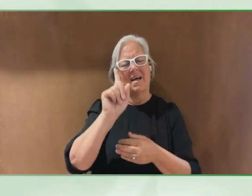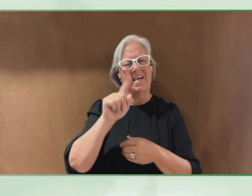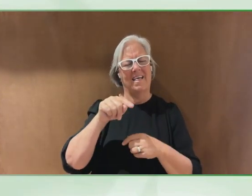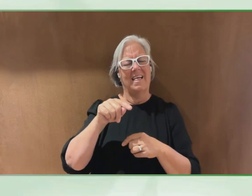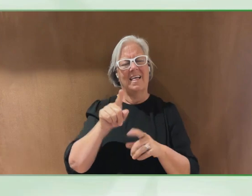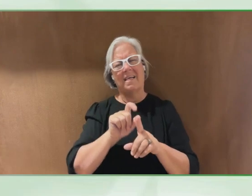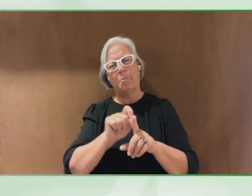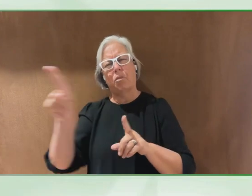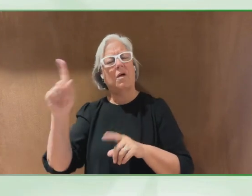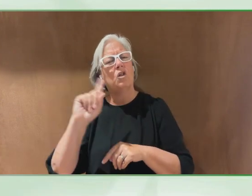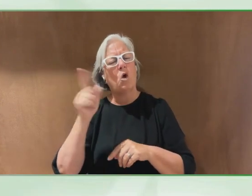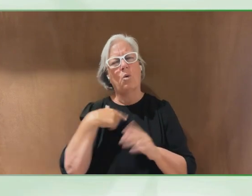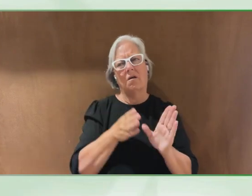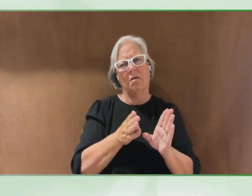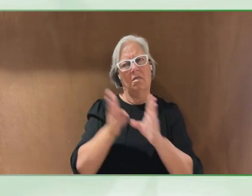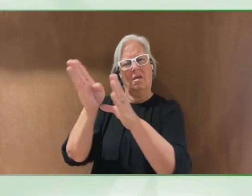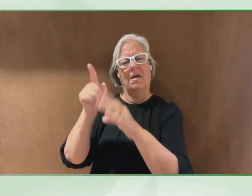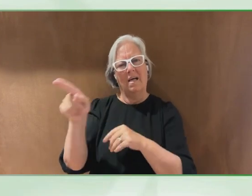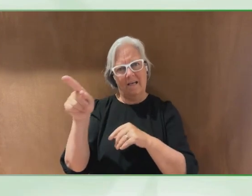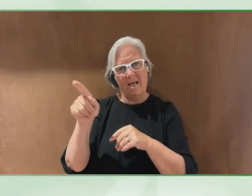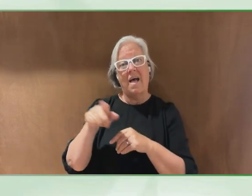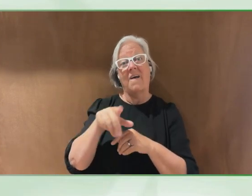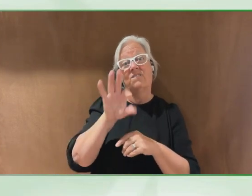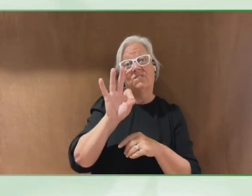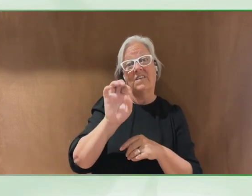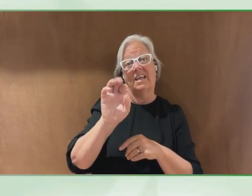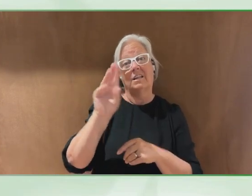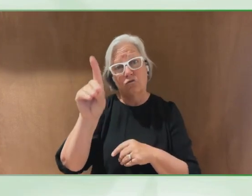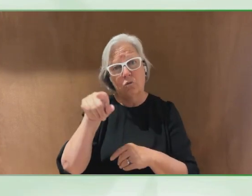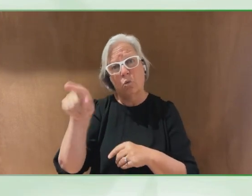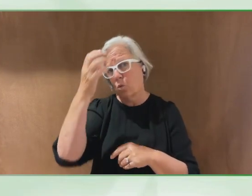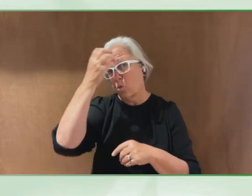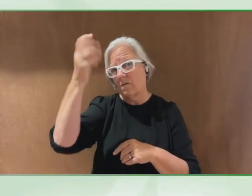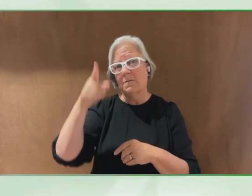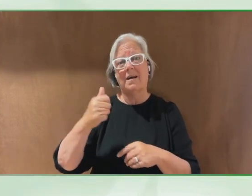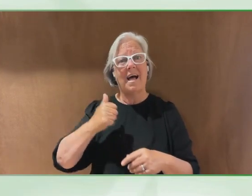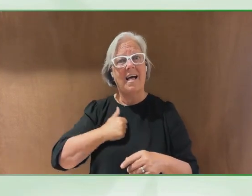I do appreciate having both of these hats or both of these roles that I do.